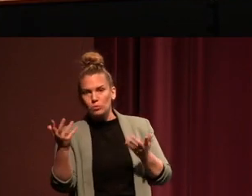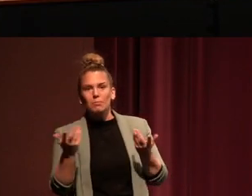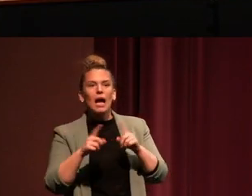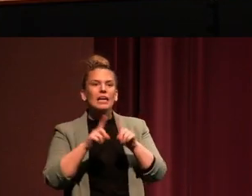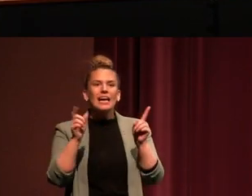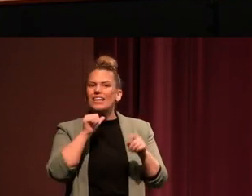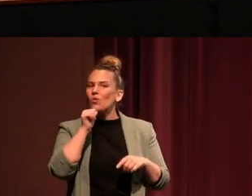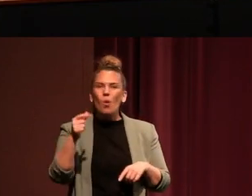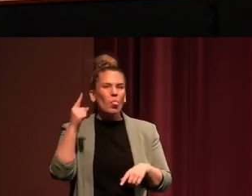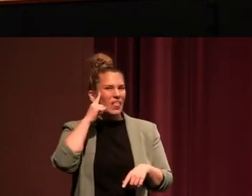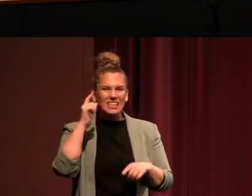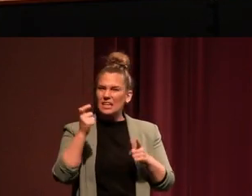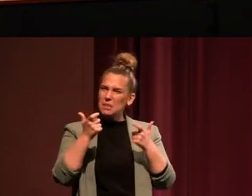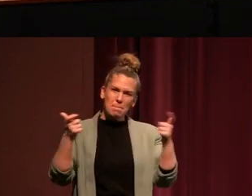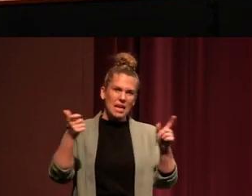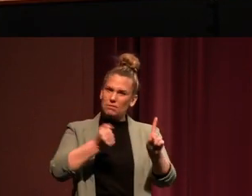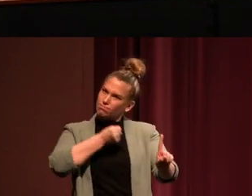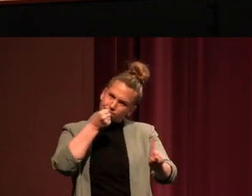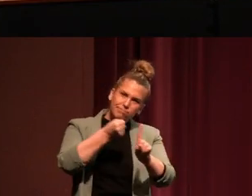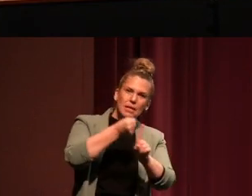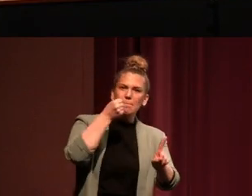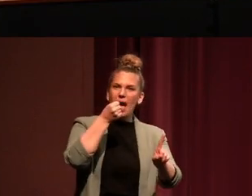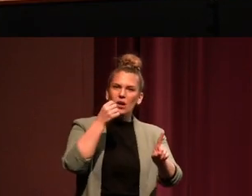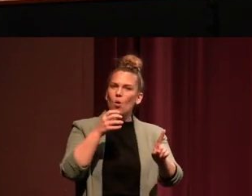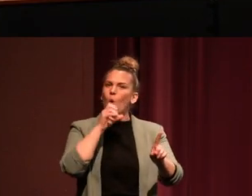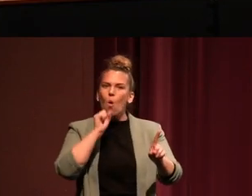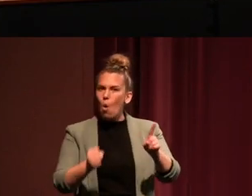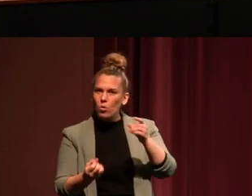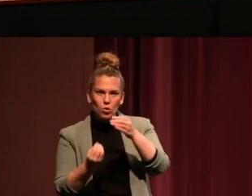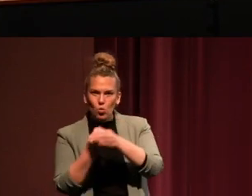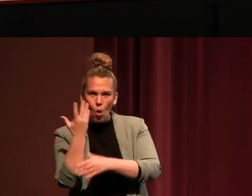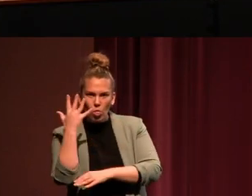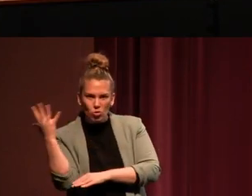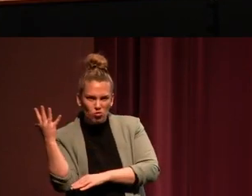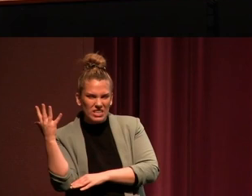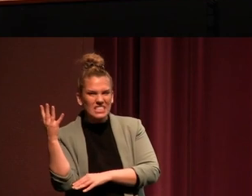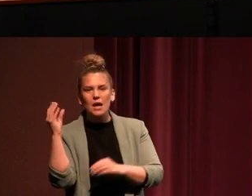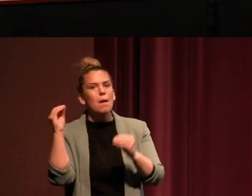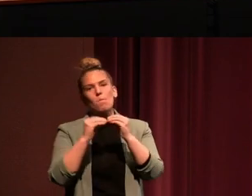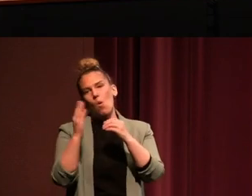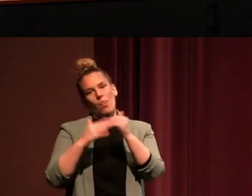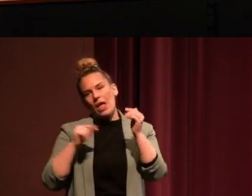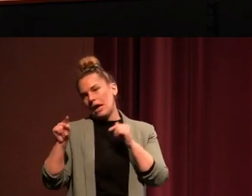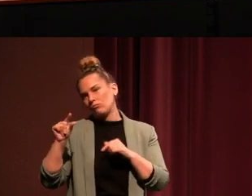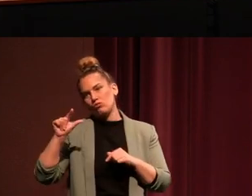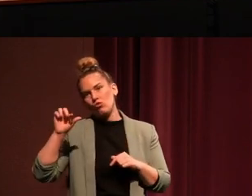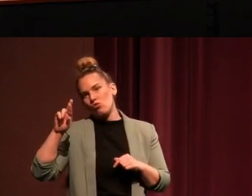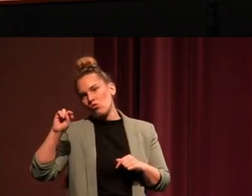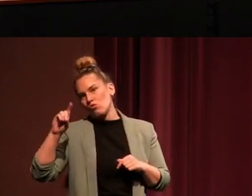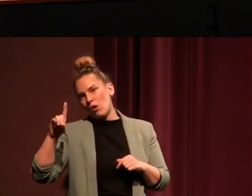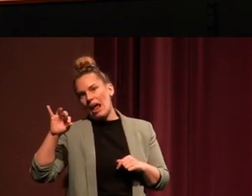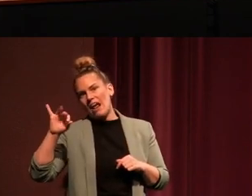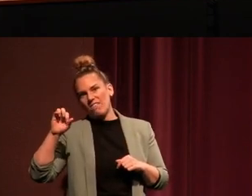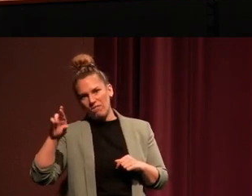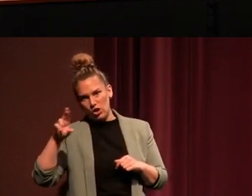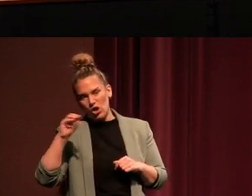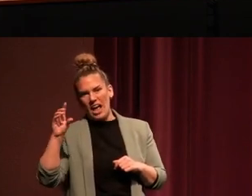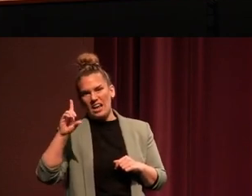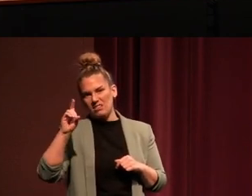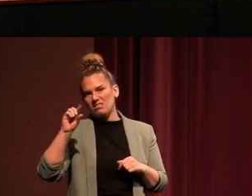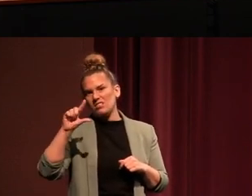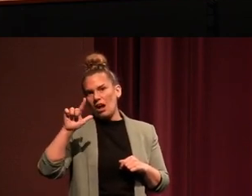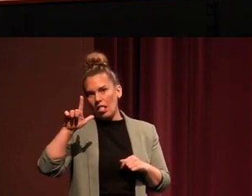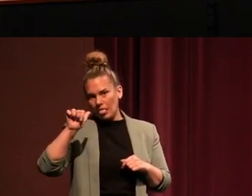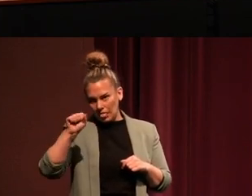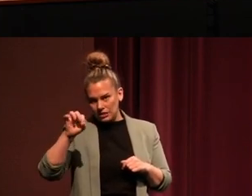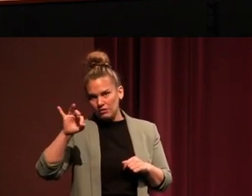as profound of effect on old growth trees as the expansion of conifer, Douglas fir, and other shade tolerant conifers,